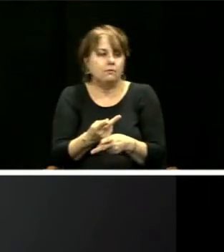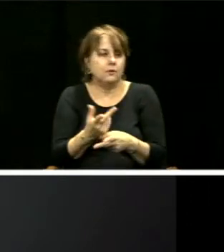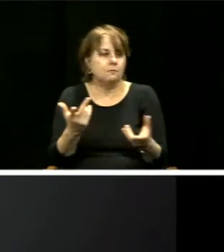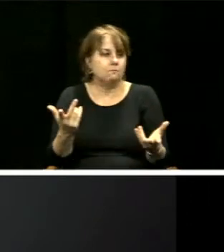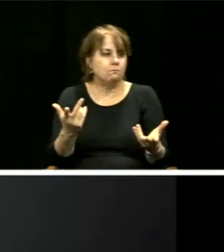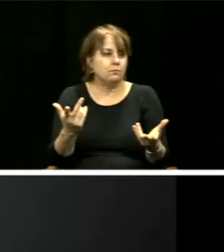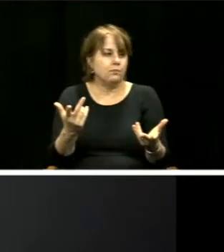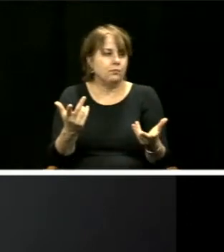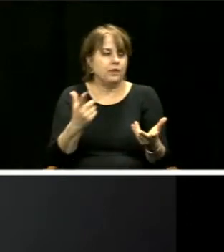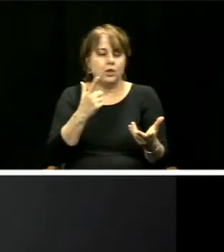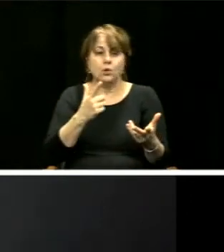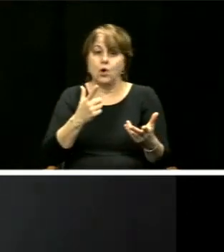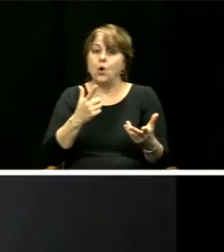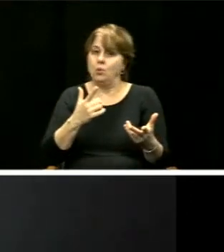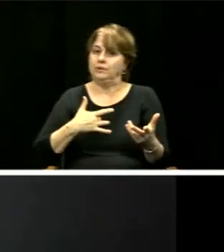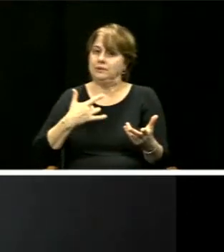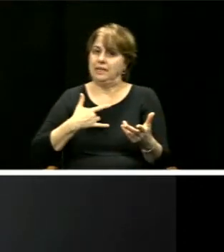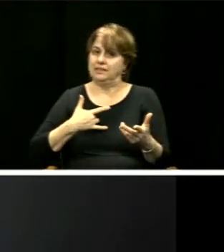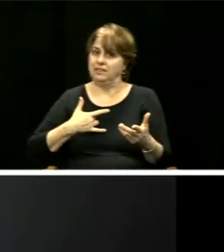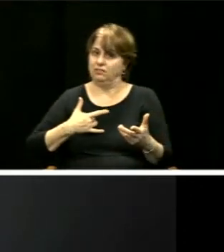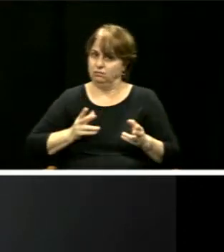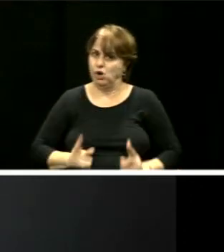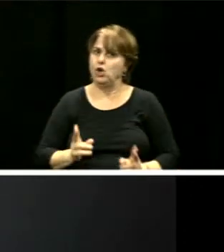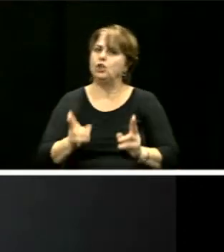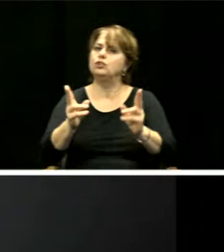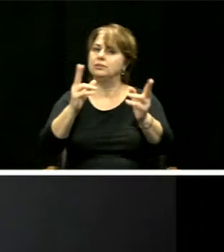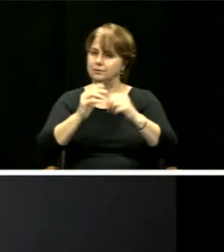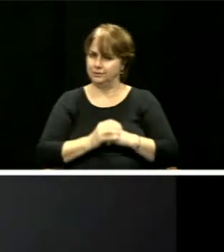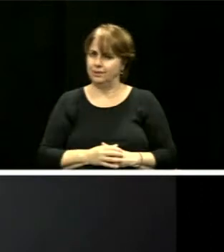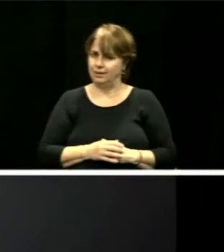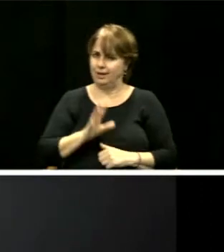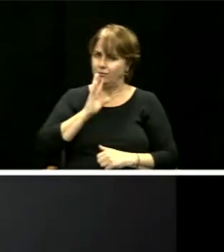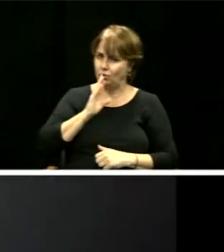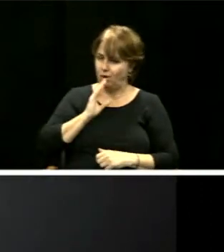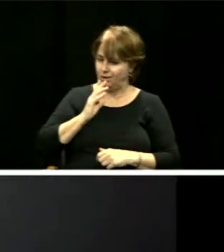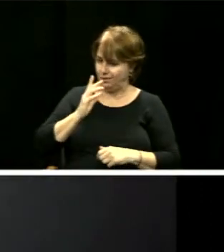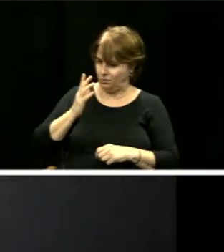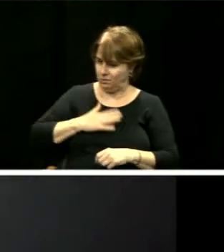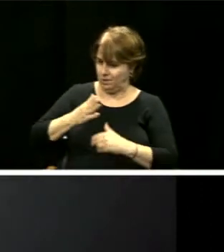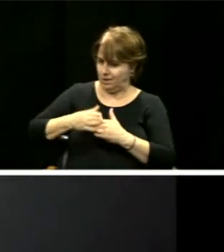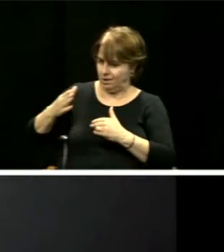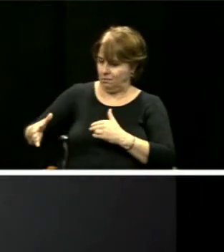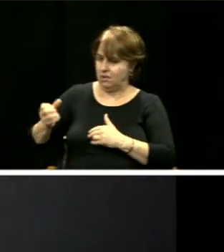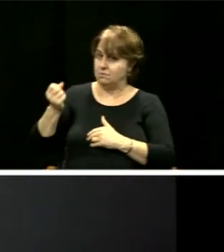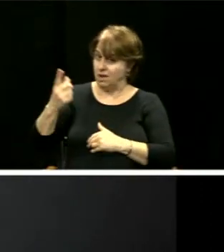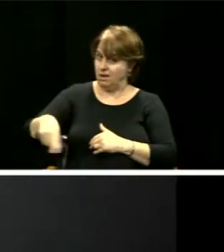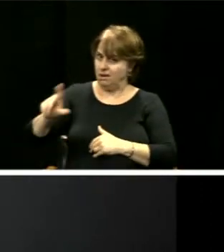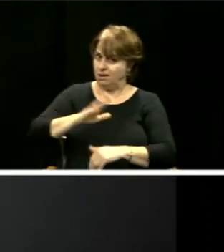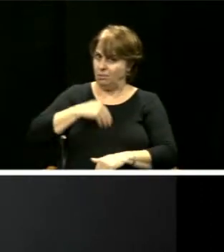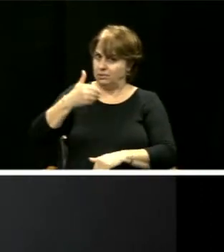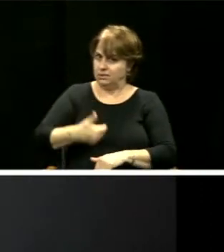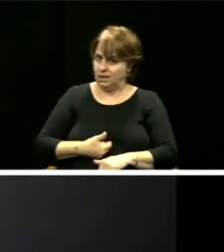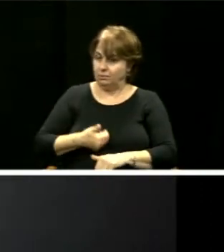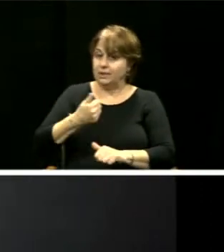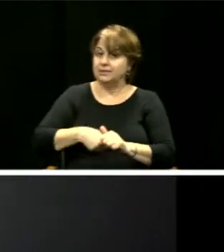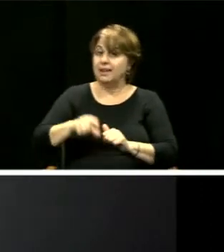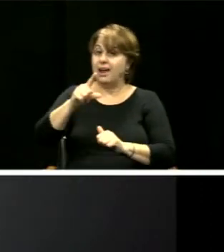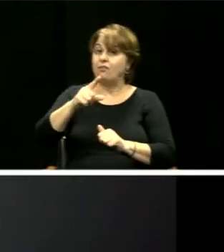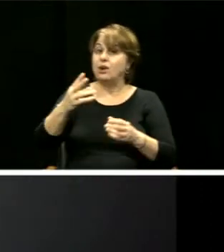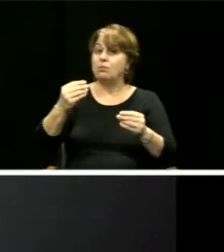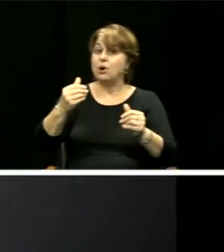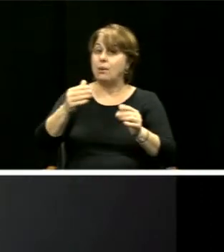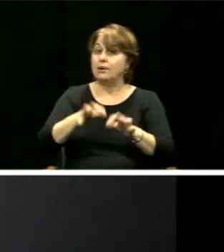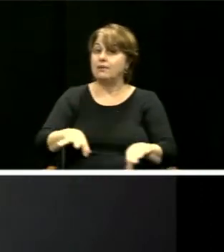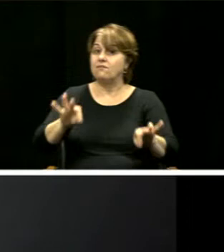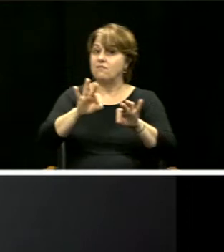sense of urgency of getting this done. I've talked to a lot of my neighbors. A lot of people are very upset. Everybody's property values are